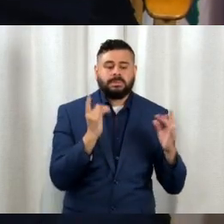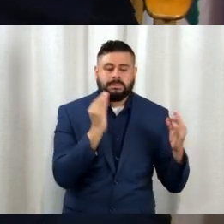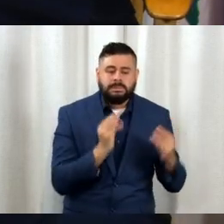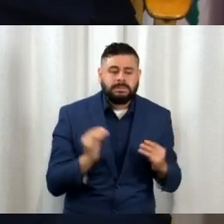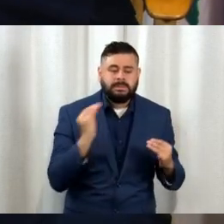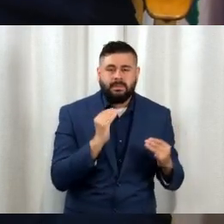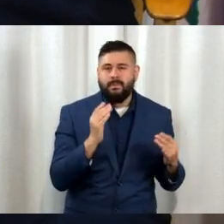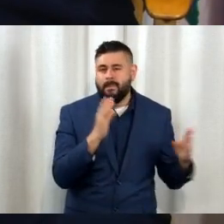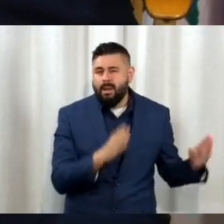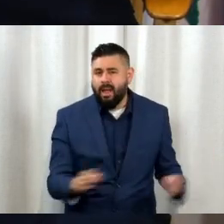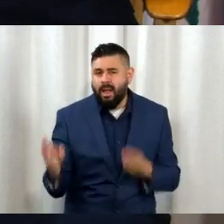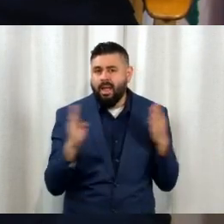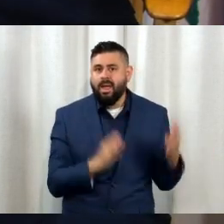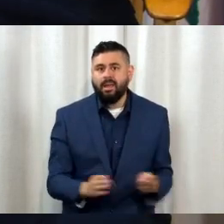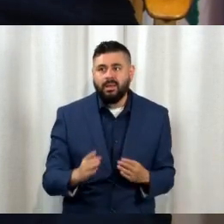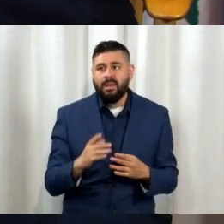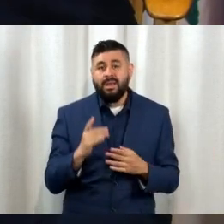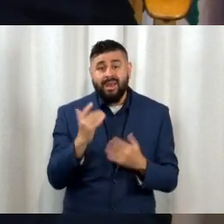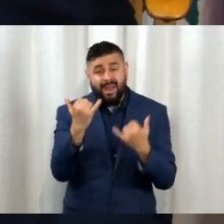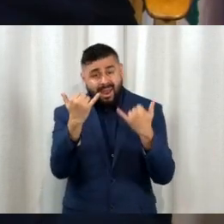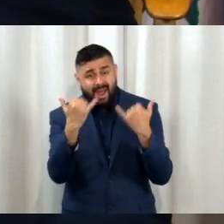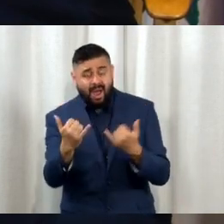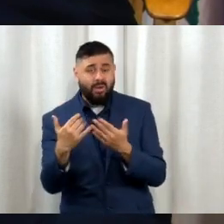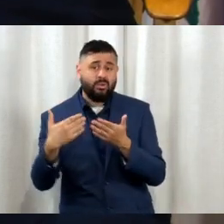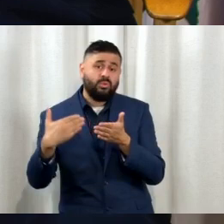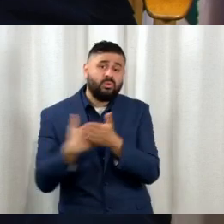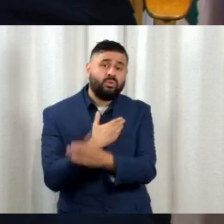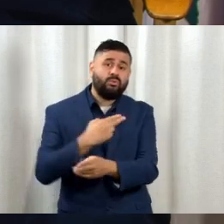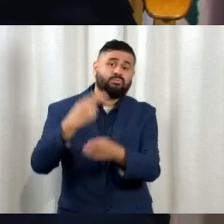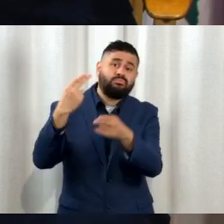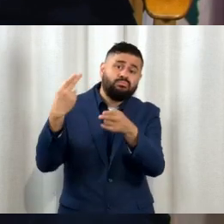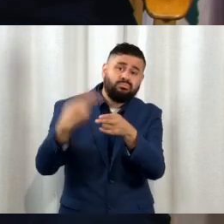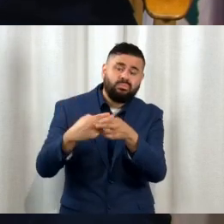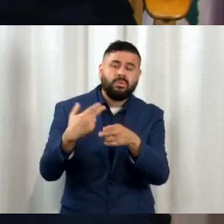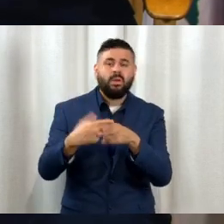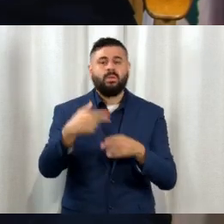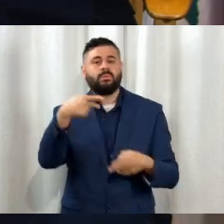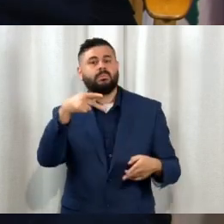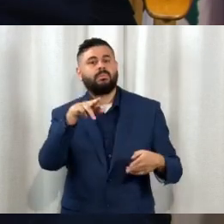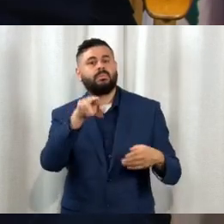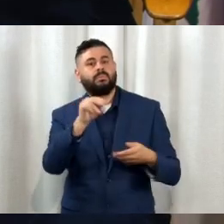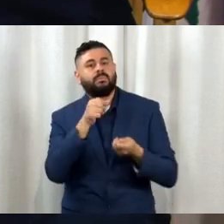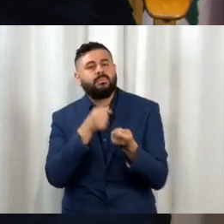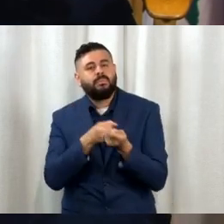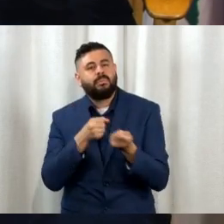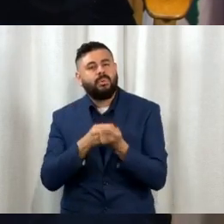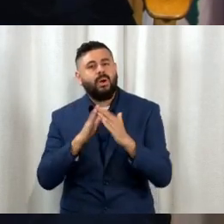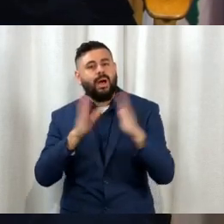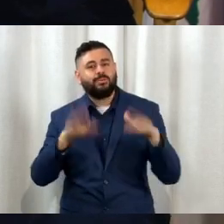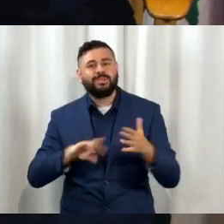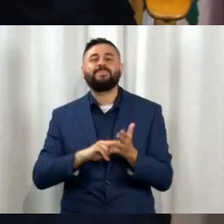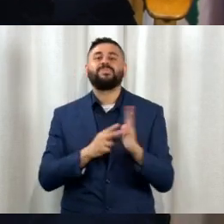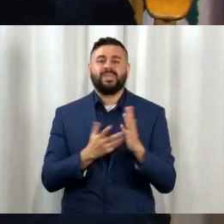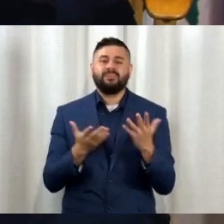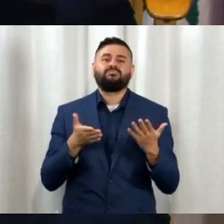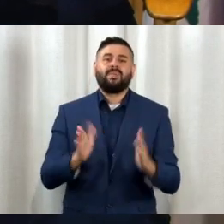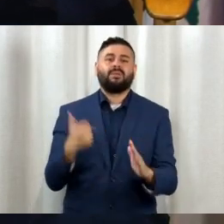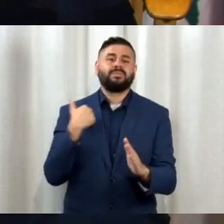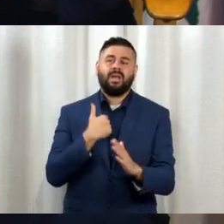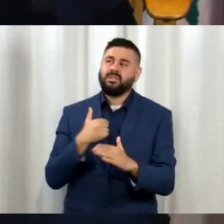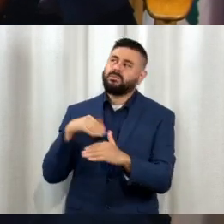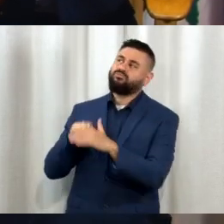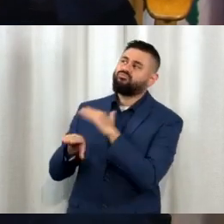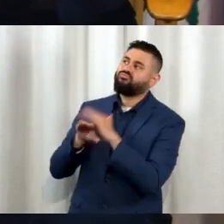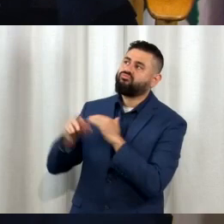planning and this pro-housing designation really prepares Long Beach to be a leader and to receive additional funding to make sure that we can